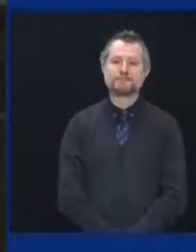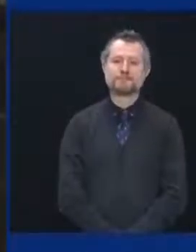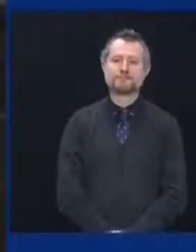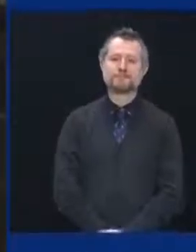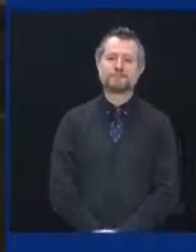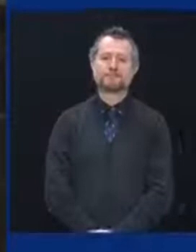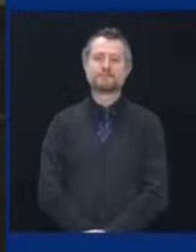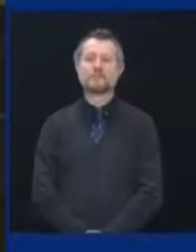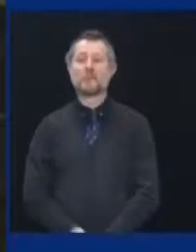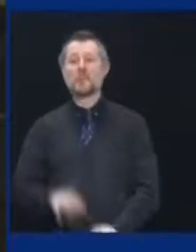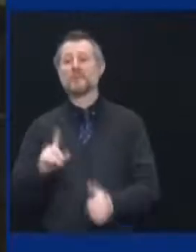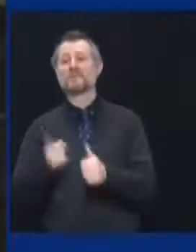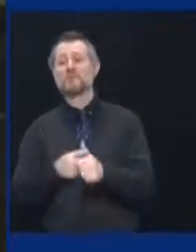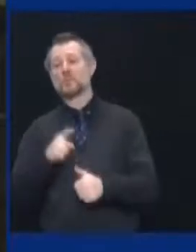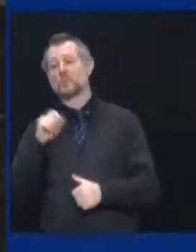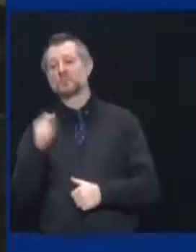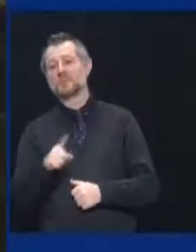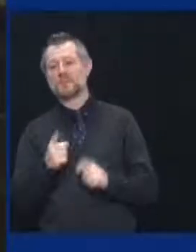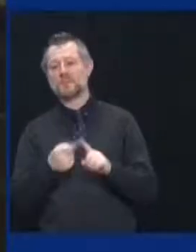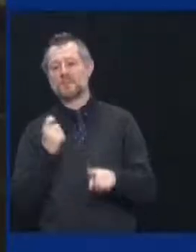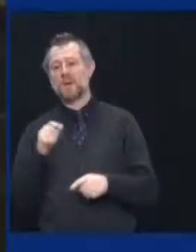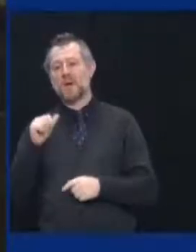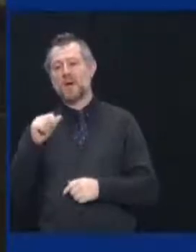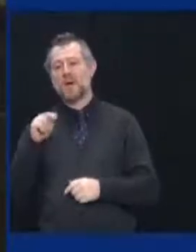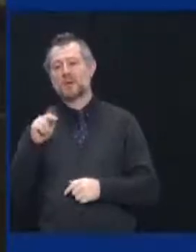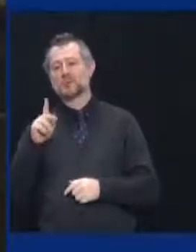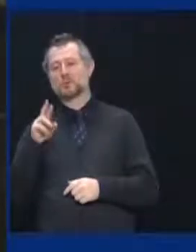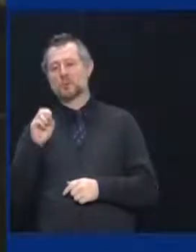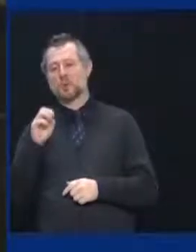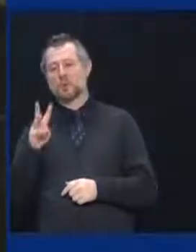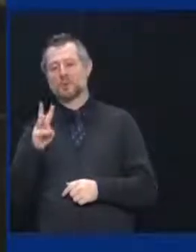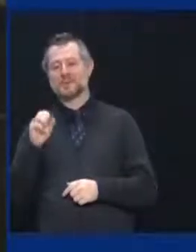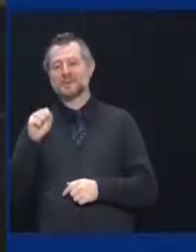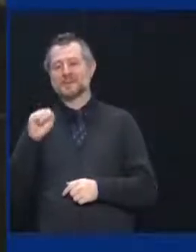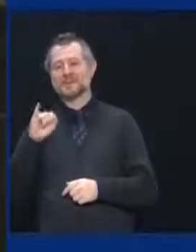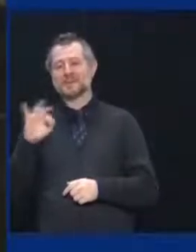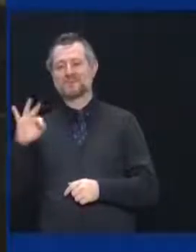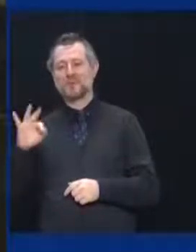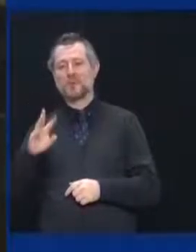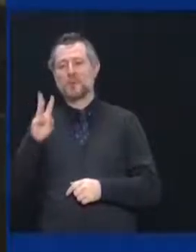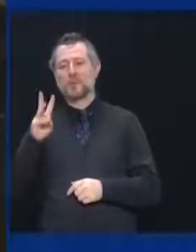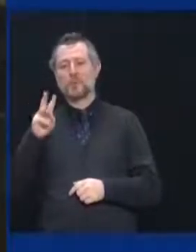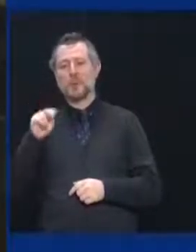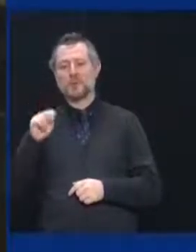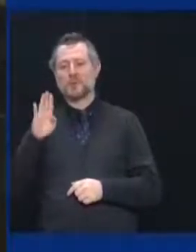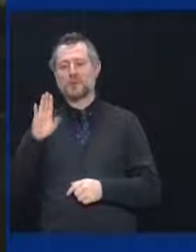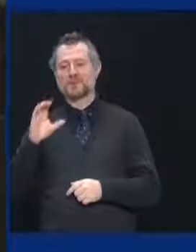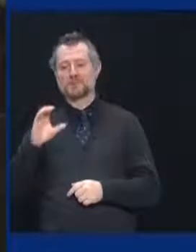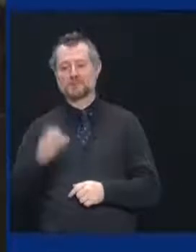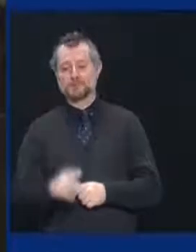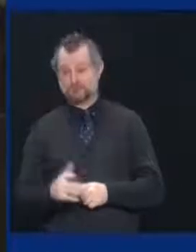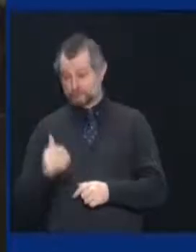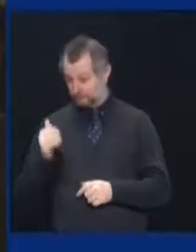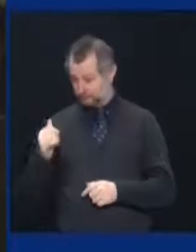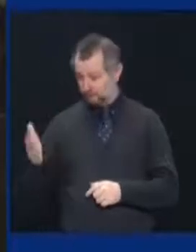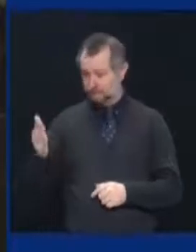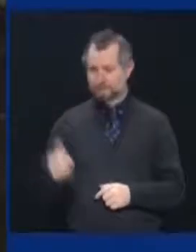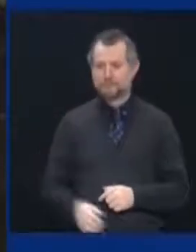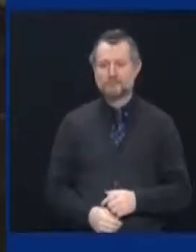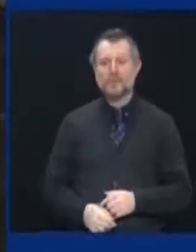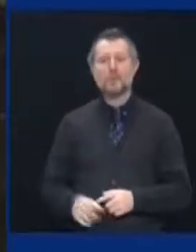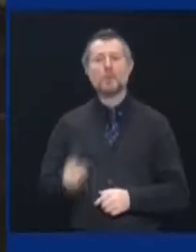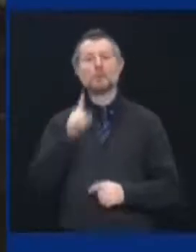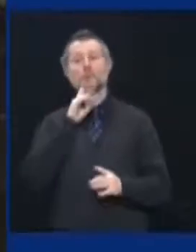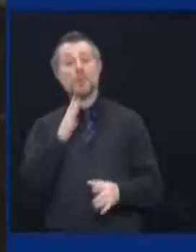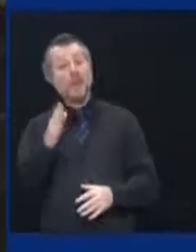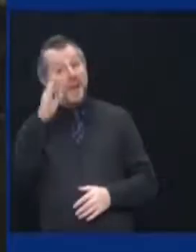Governor, your first question comes from Andrew Siff at WNBC. Andrew, your line is now open. Please unmute your microphone. Governor,